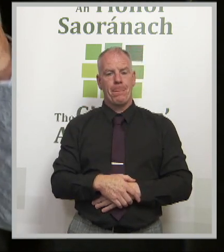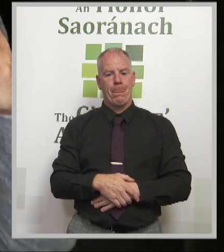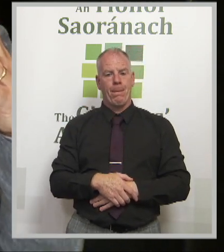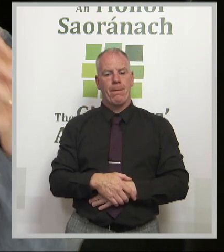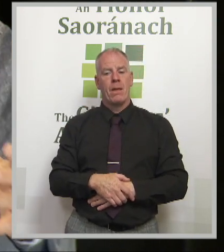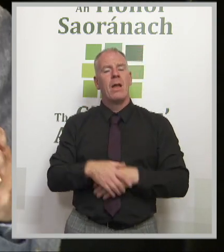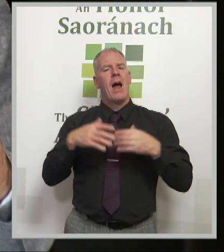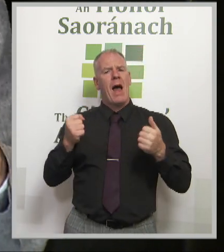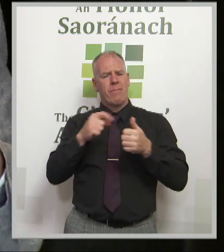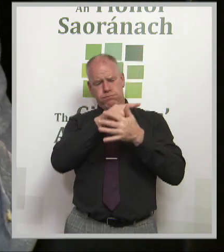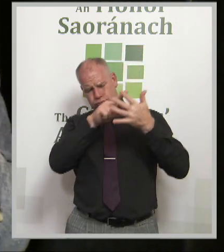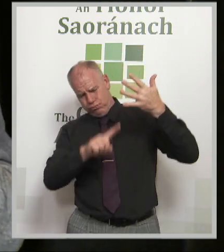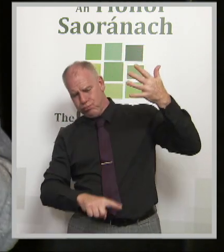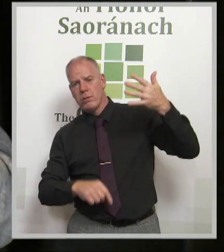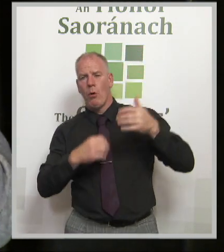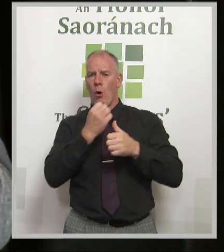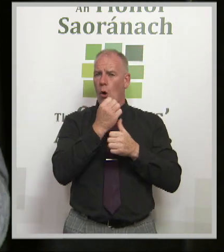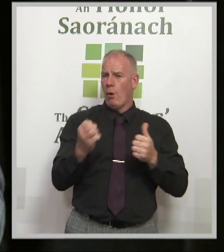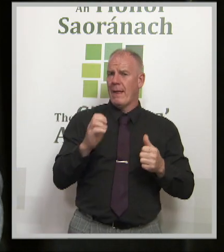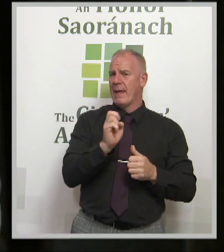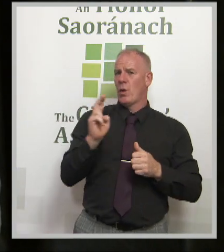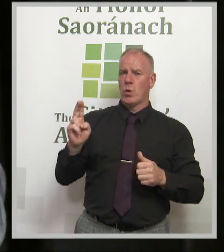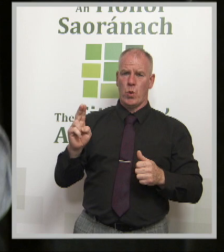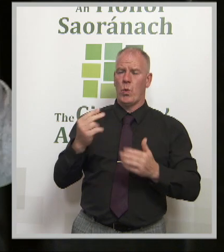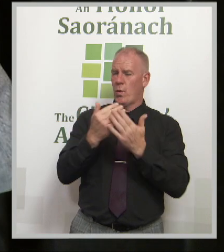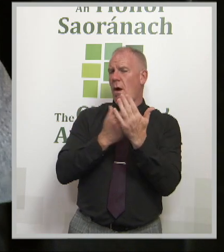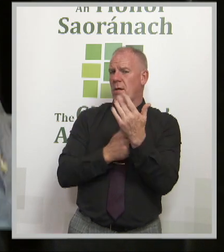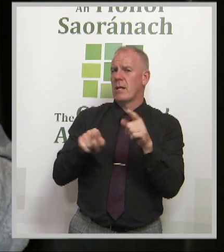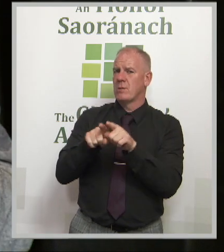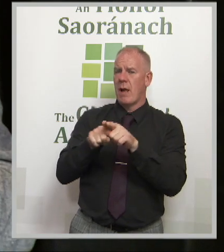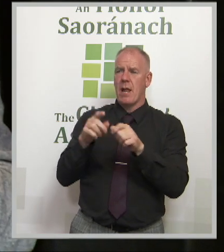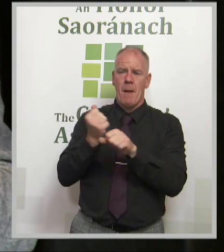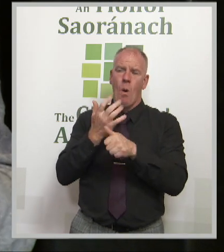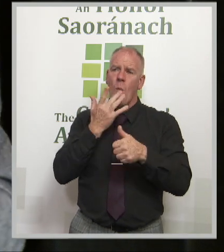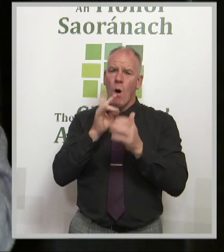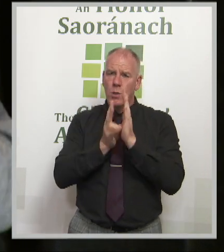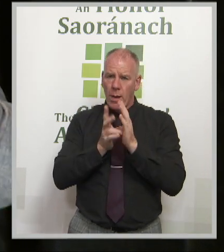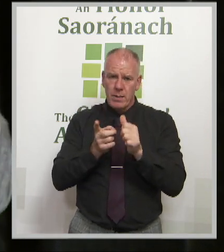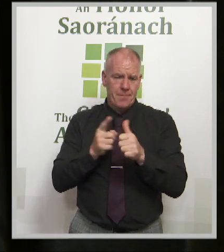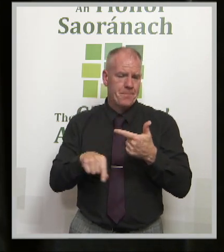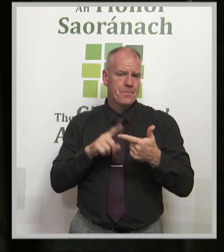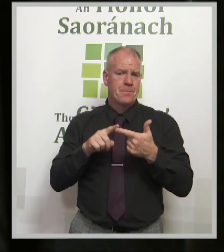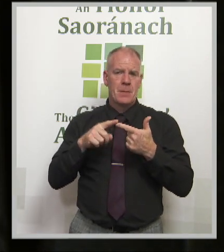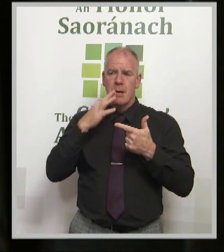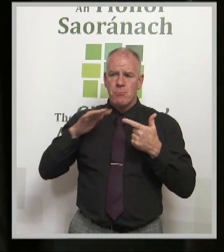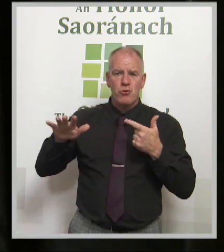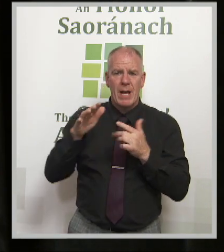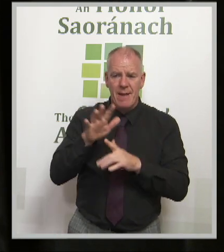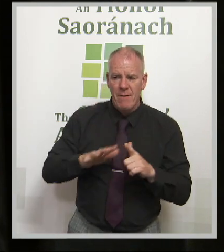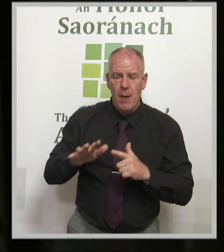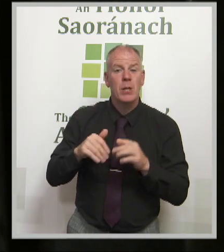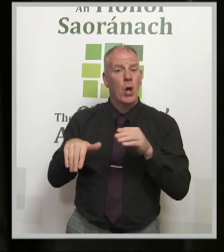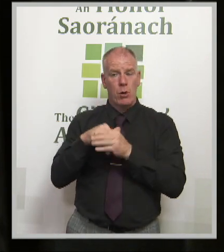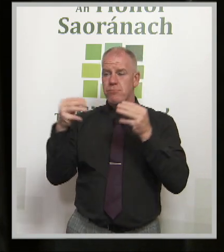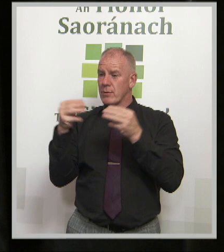a whole series of other pieces of EU environmental legislation on water quality, on the marine environment, including